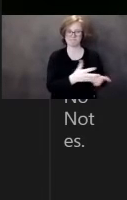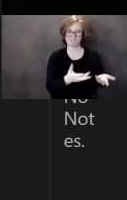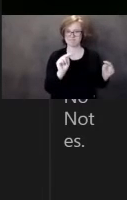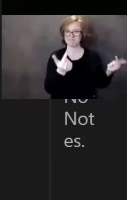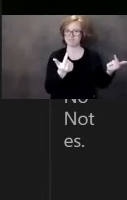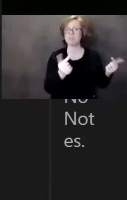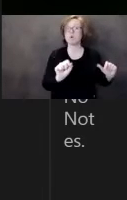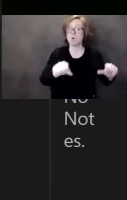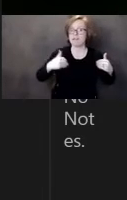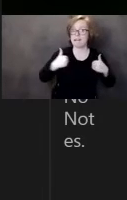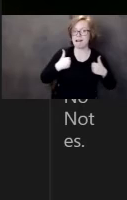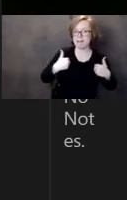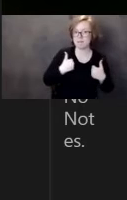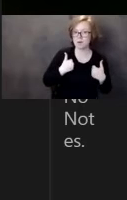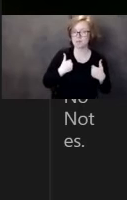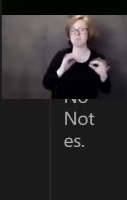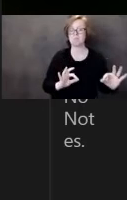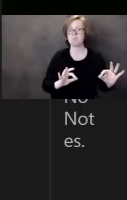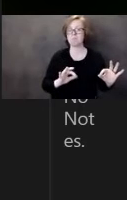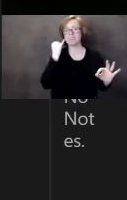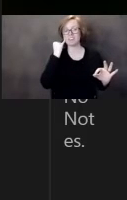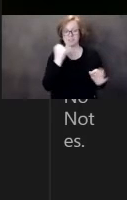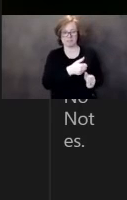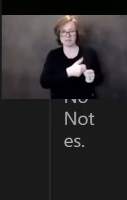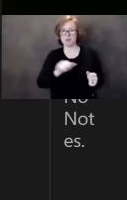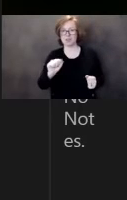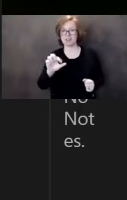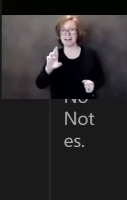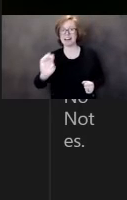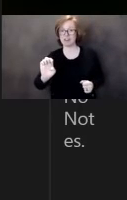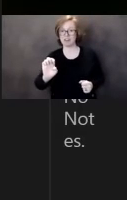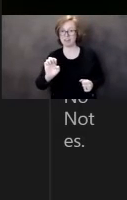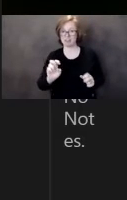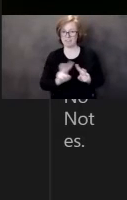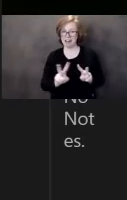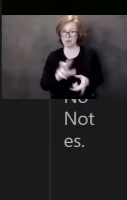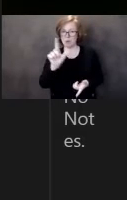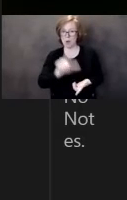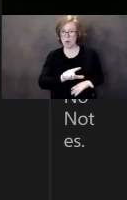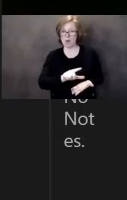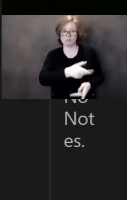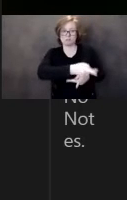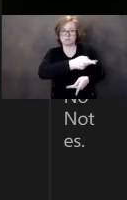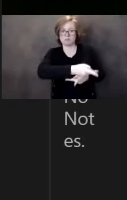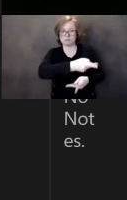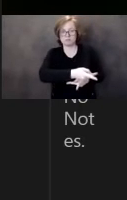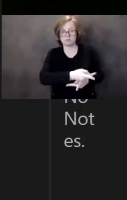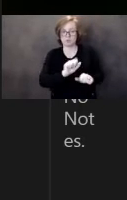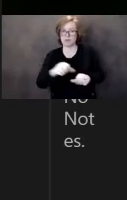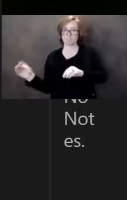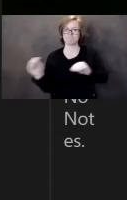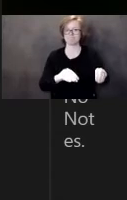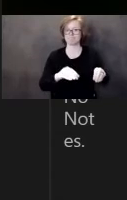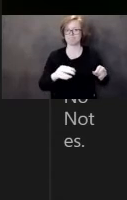piece of land that doesn't have high per acre value, and you're going to put your livestock there, take care of it, be wise. All